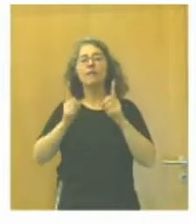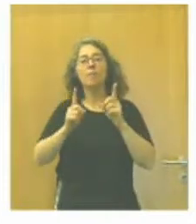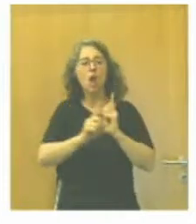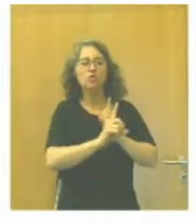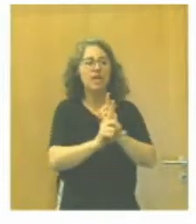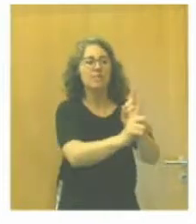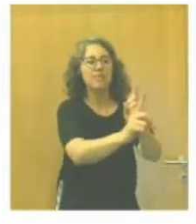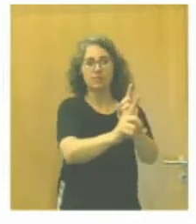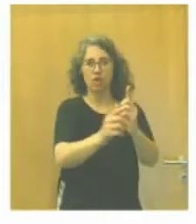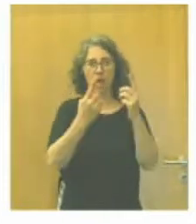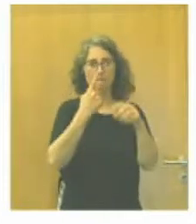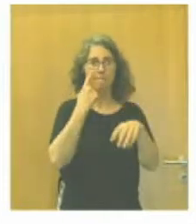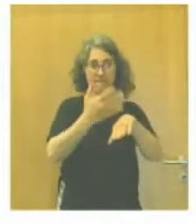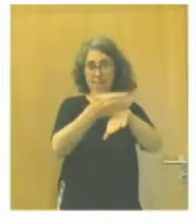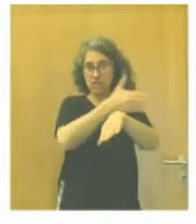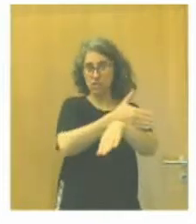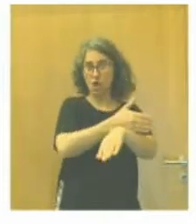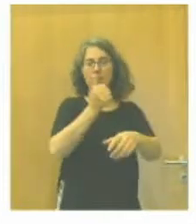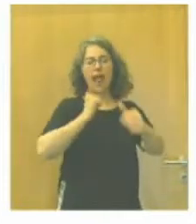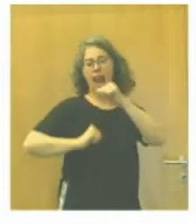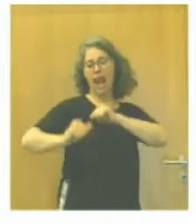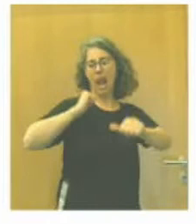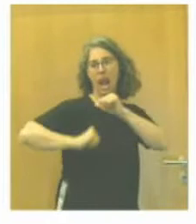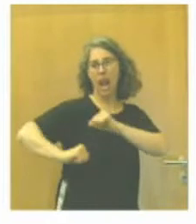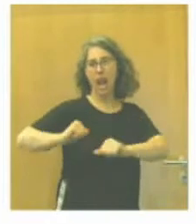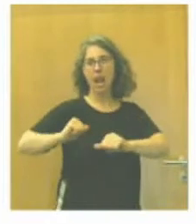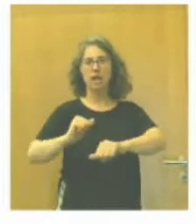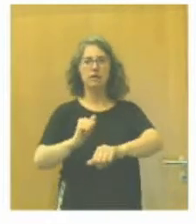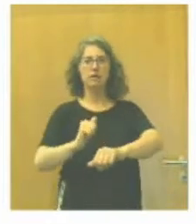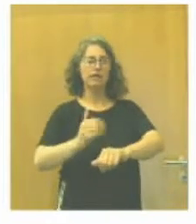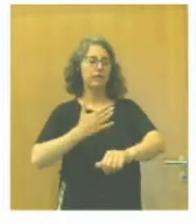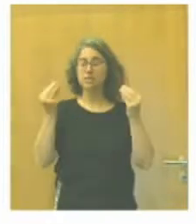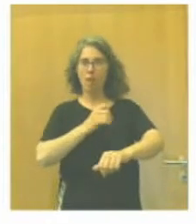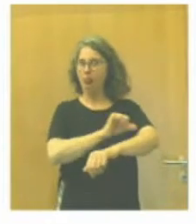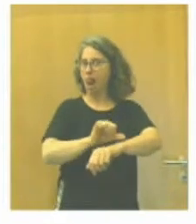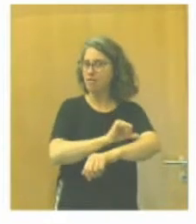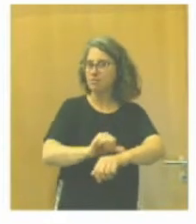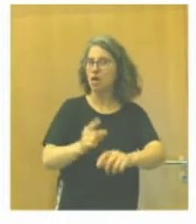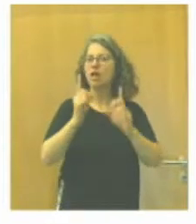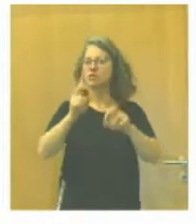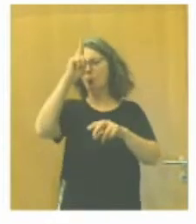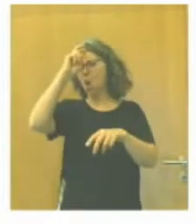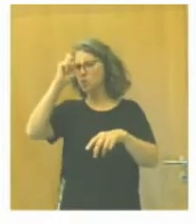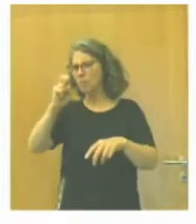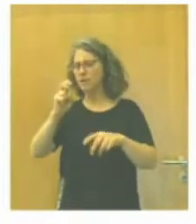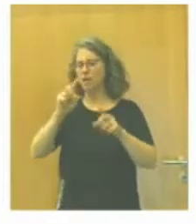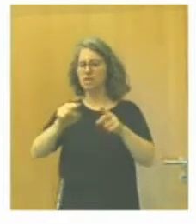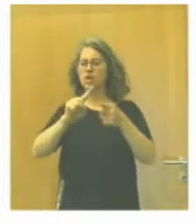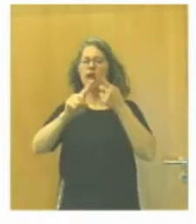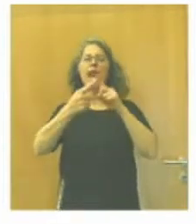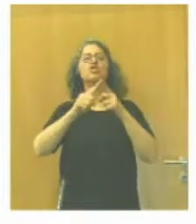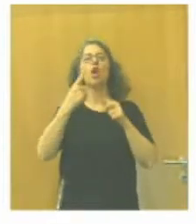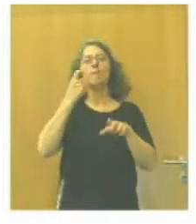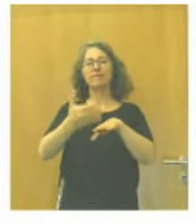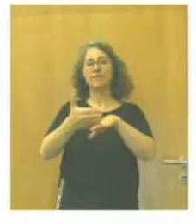self-harmed, that prevention taking place in the hospital. So that's on the prevention side. Keep doing that.